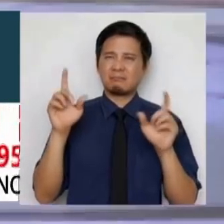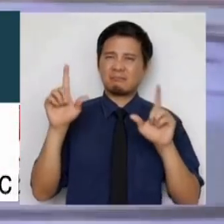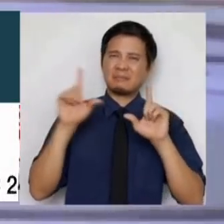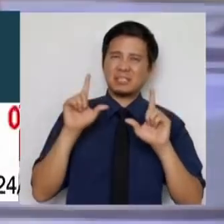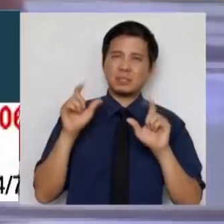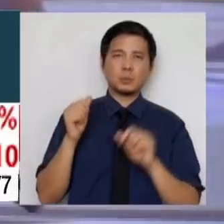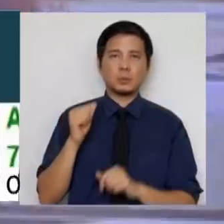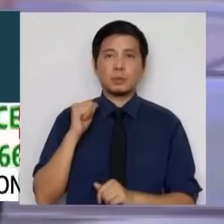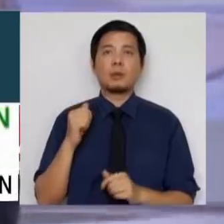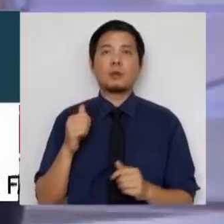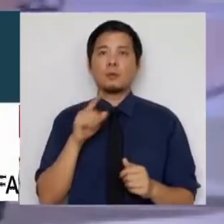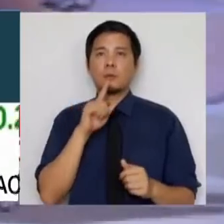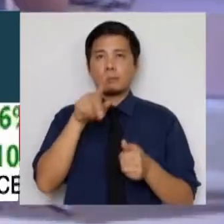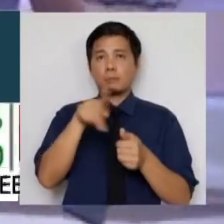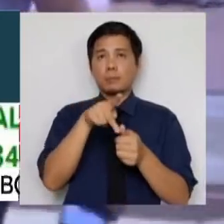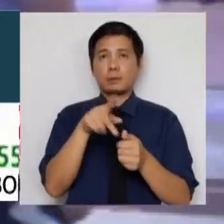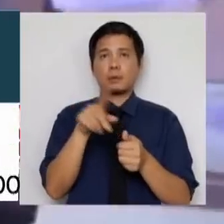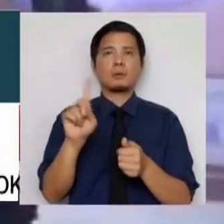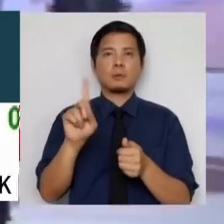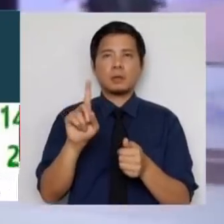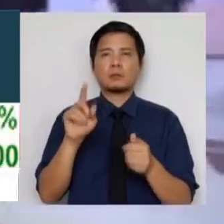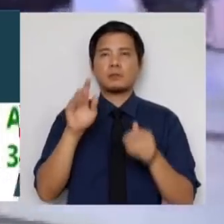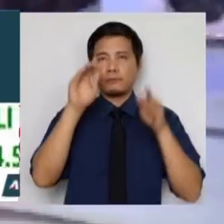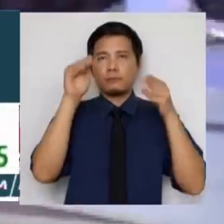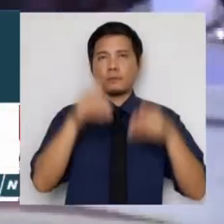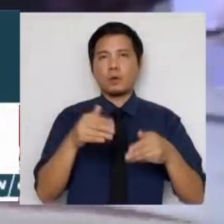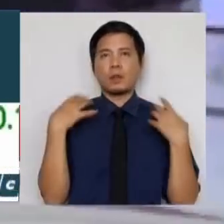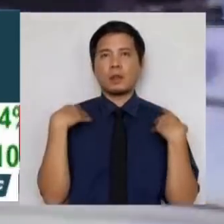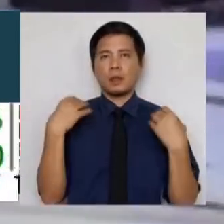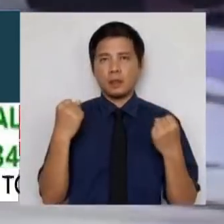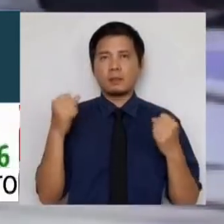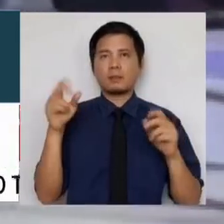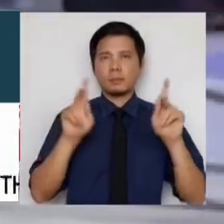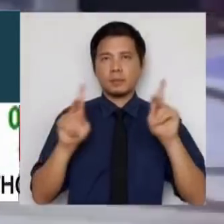one concern is just to look after the health and welfare of our people. So